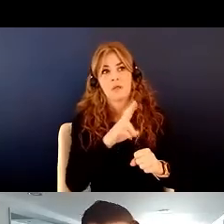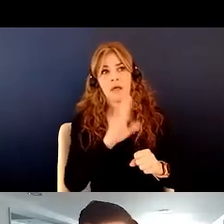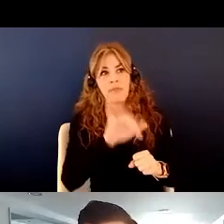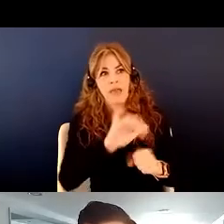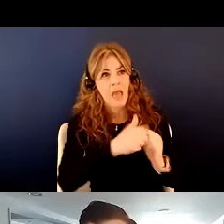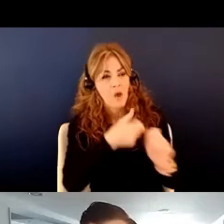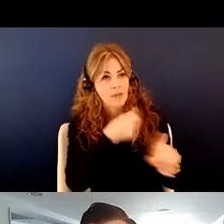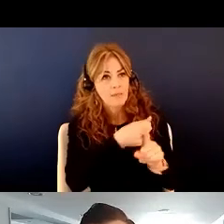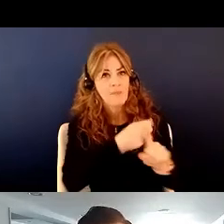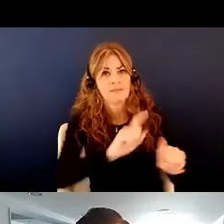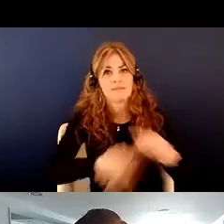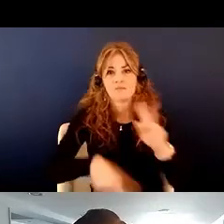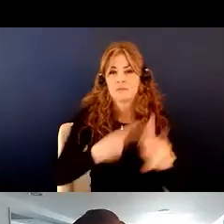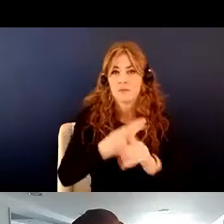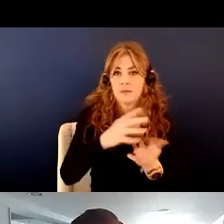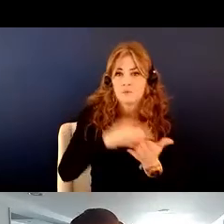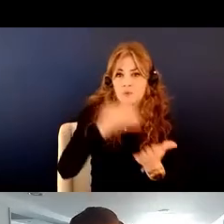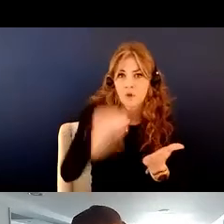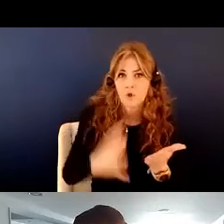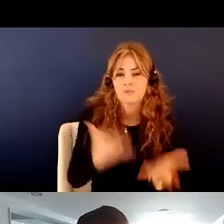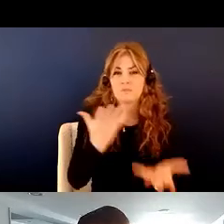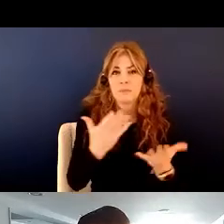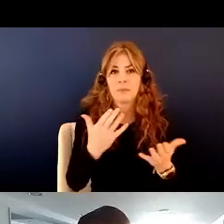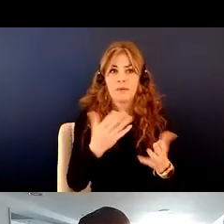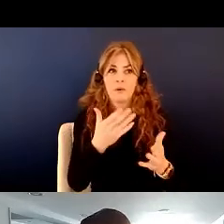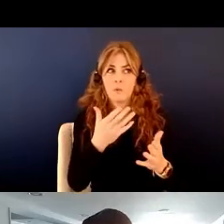or less effective for certain types of outcomes.